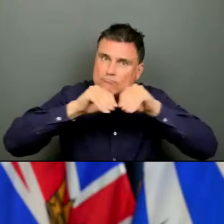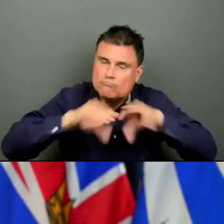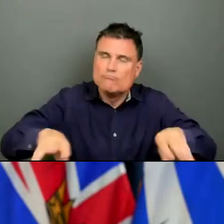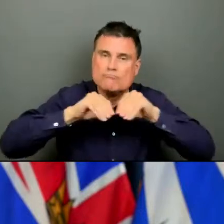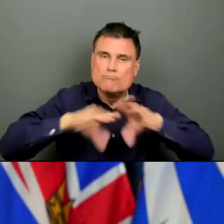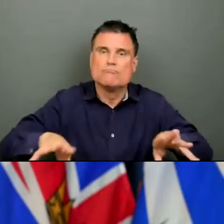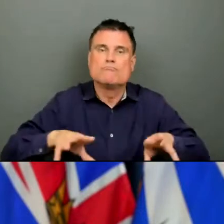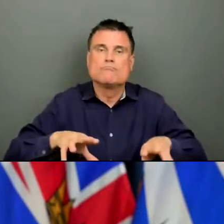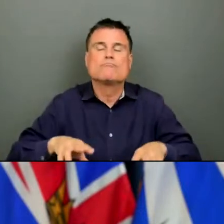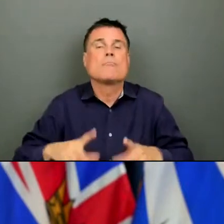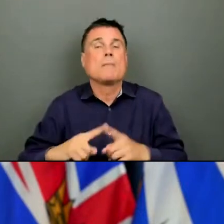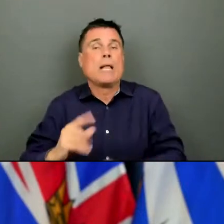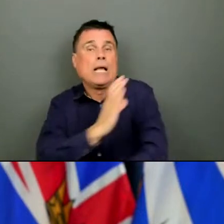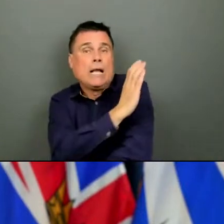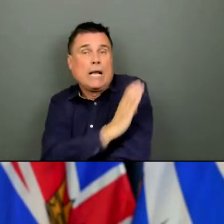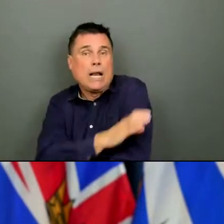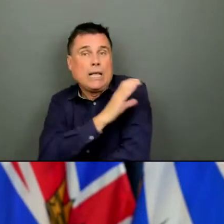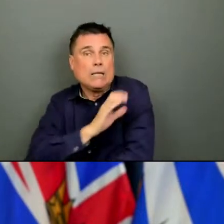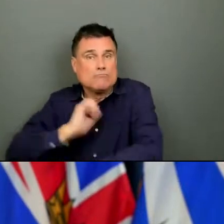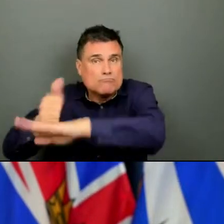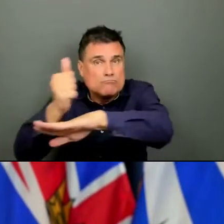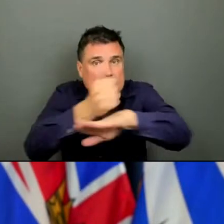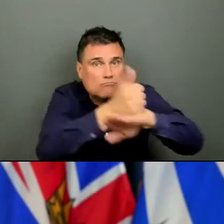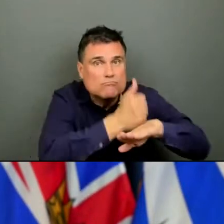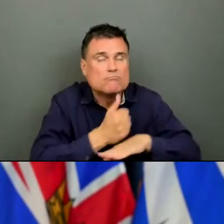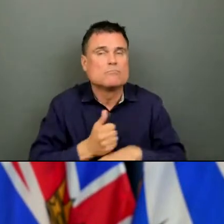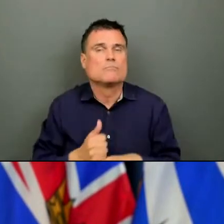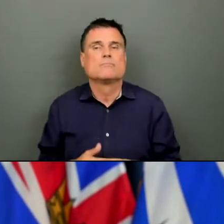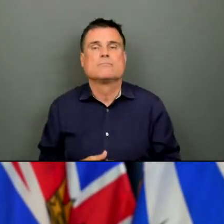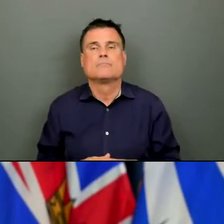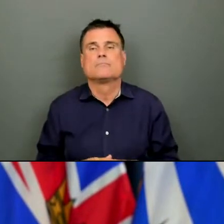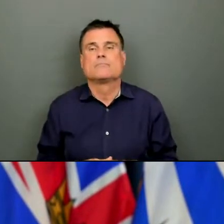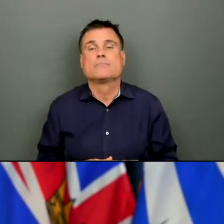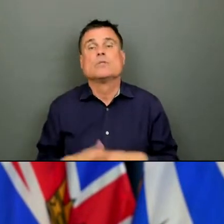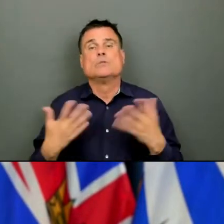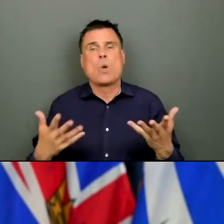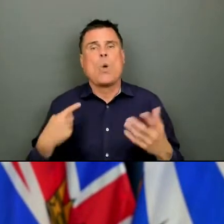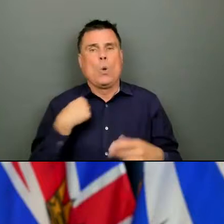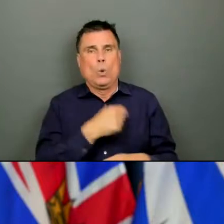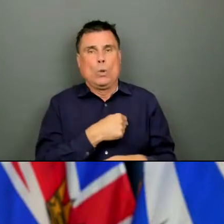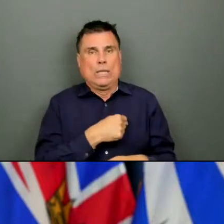remarkable achievement. And we're going to do the same kind of things across the province. For